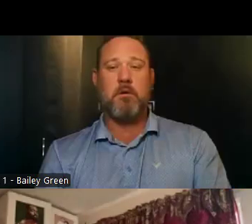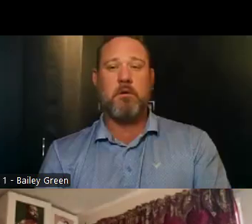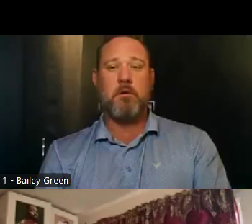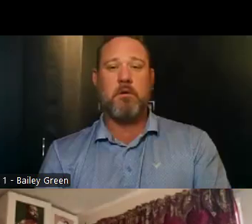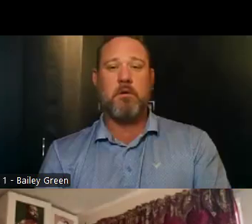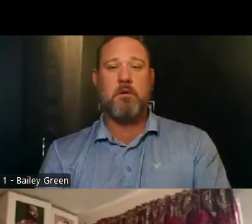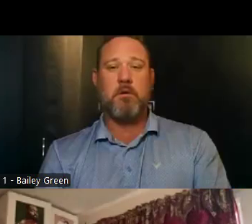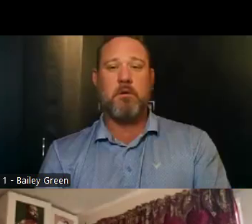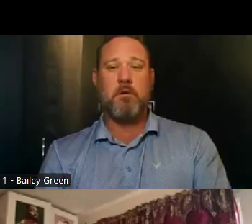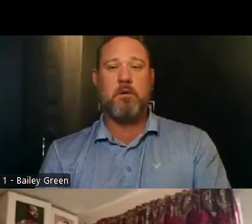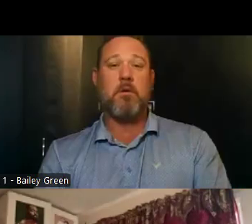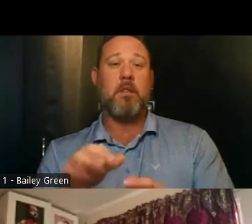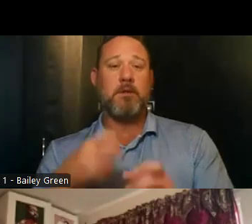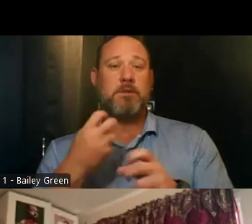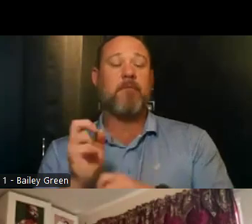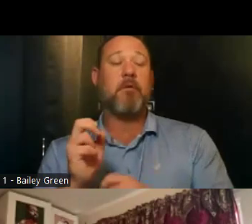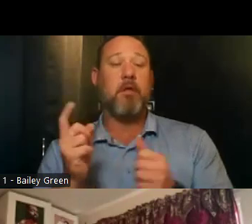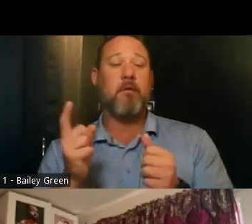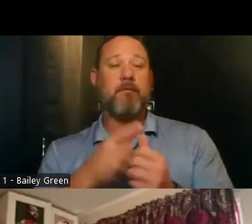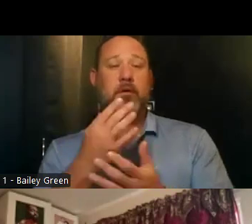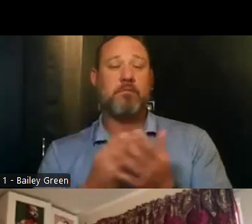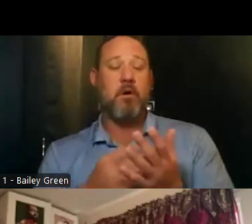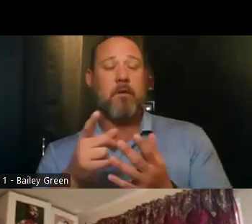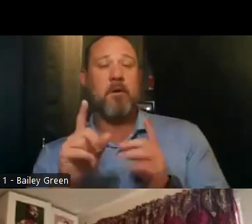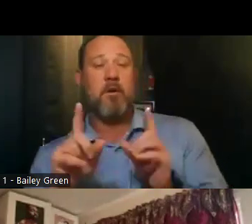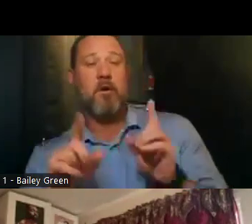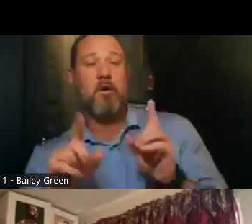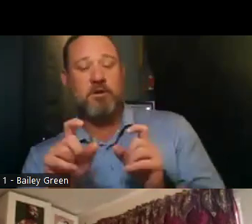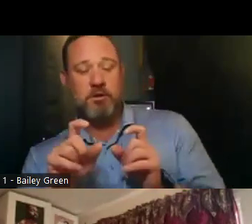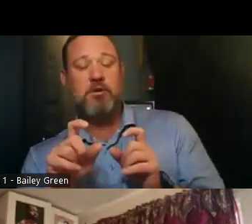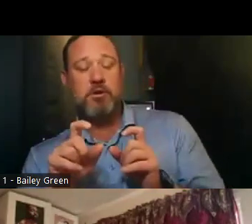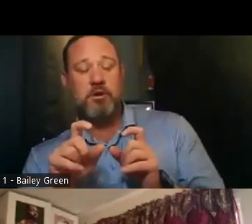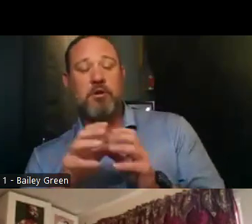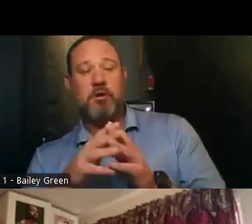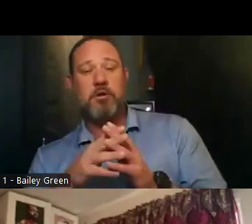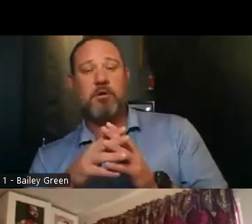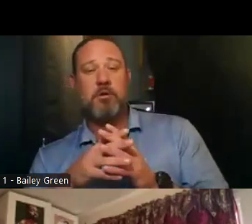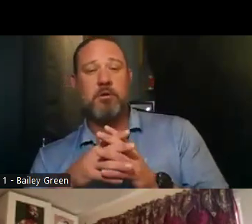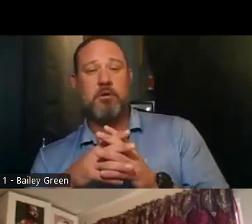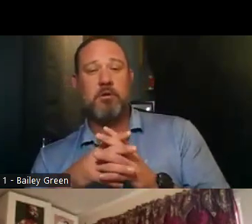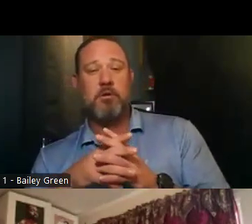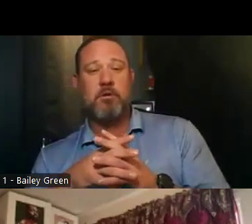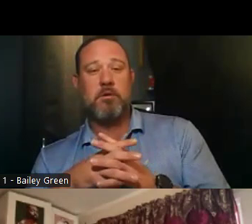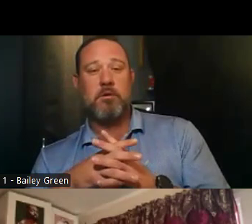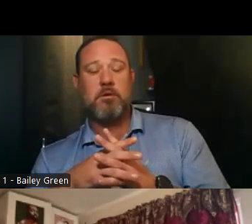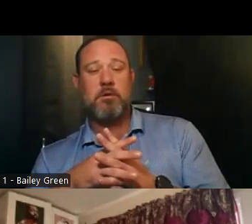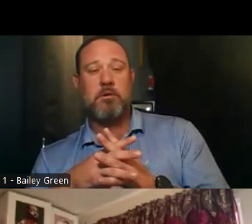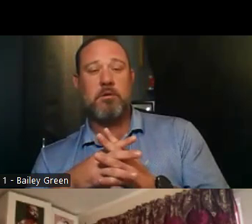The tough one, Sarah. I guess the first part of your question is, where where are